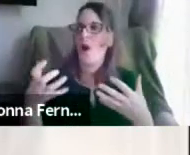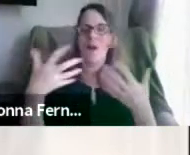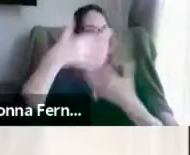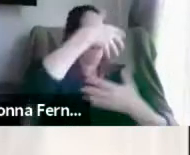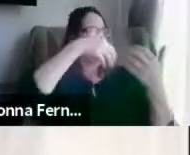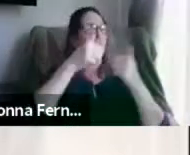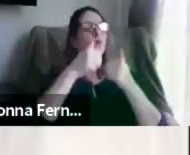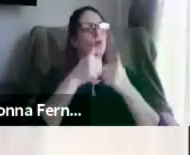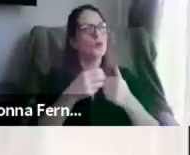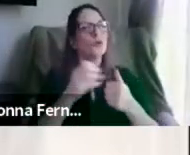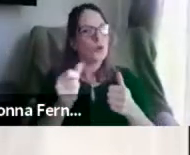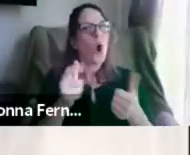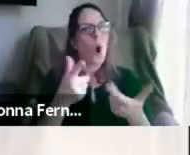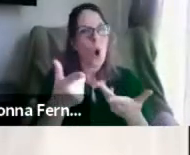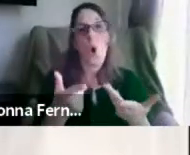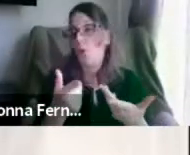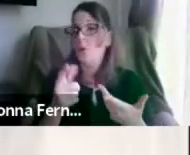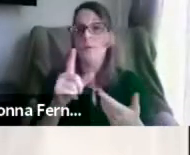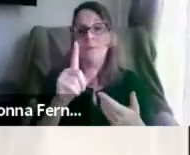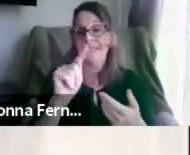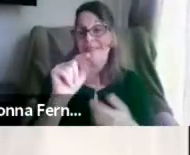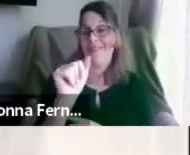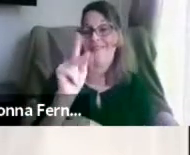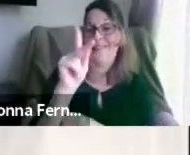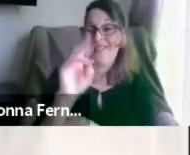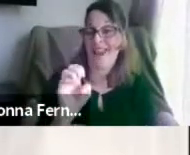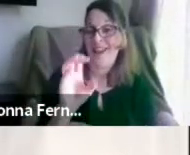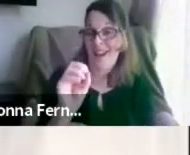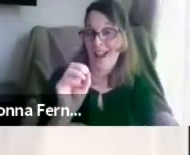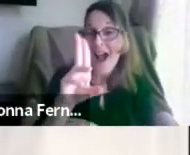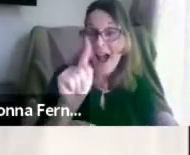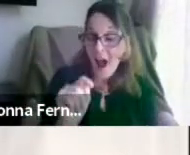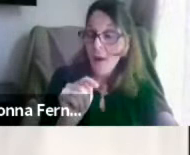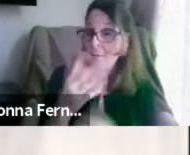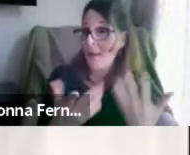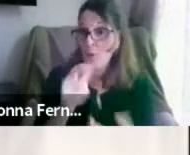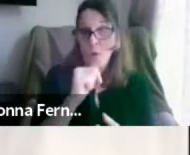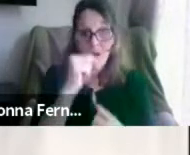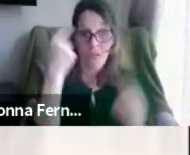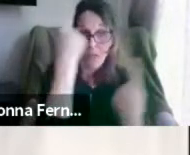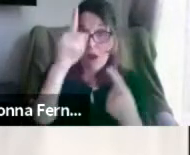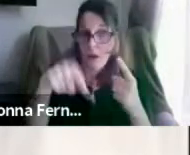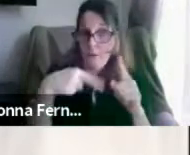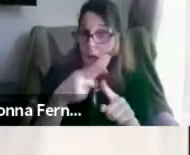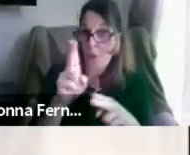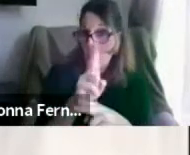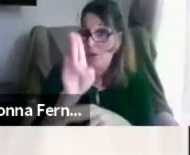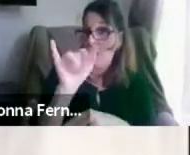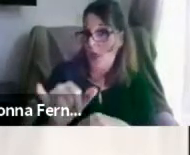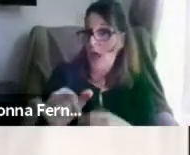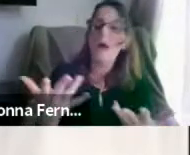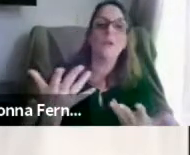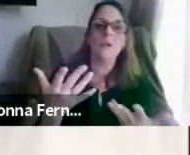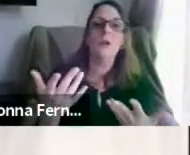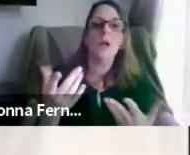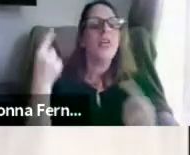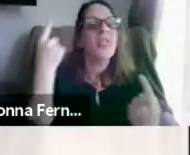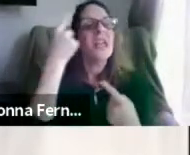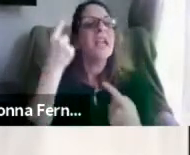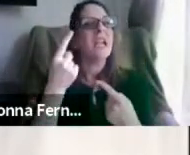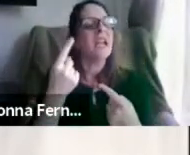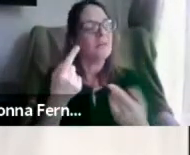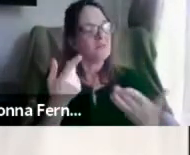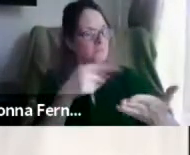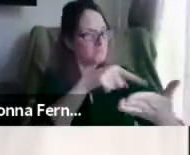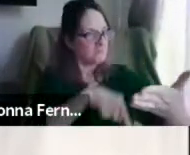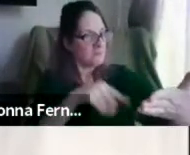So continue with your takeout menu. If this is something you hadn't thought about before, think about items on your